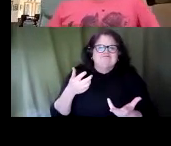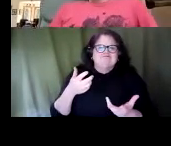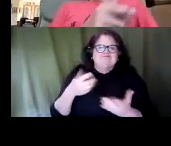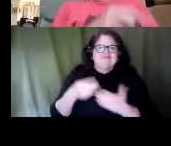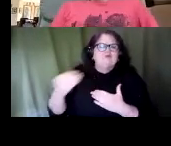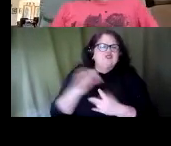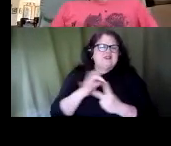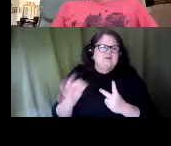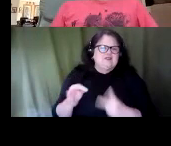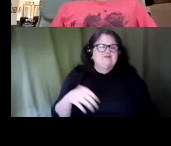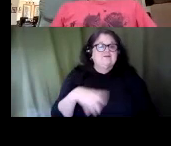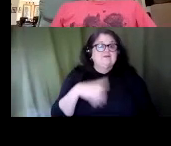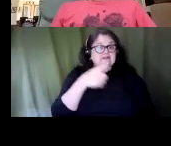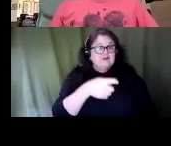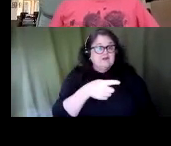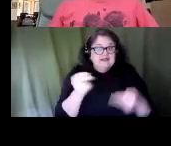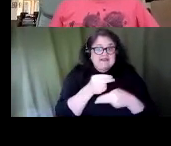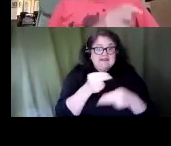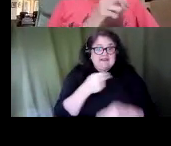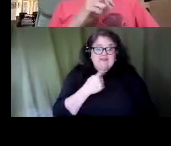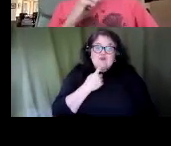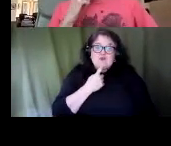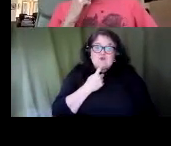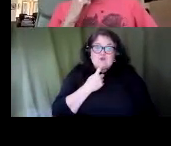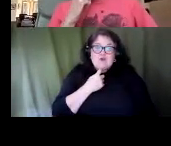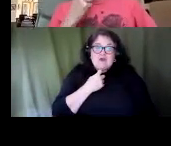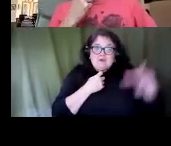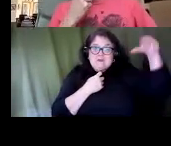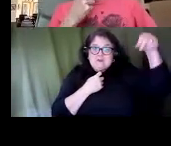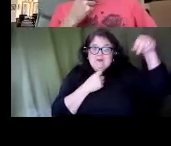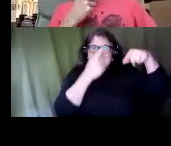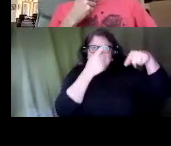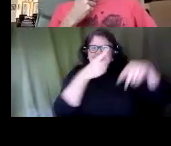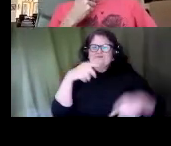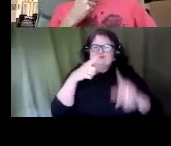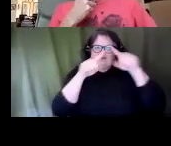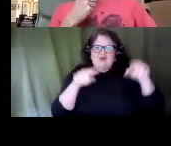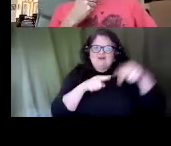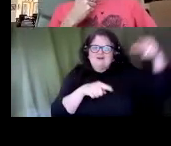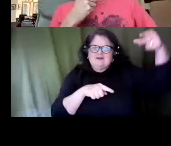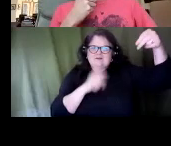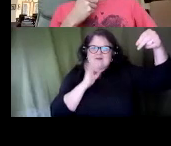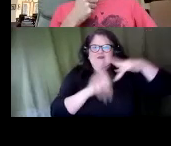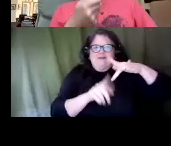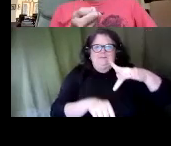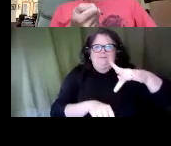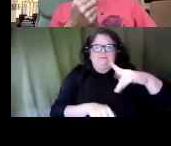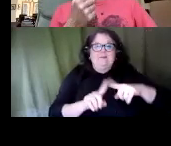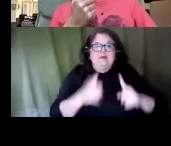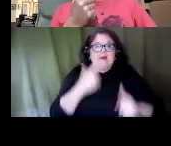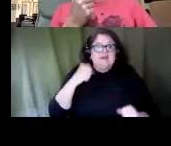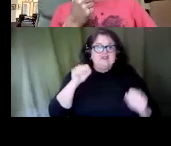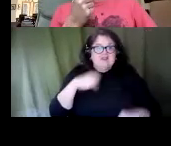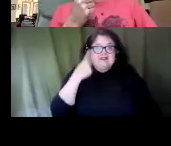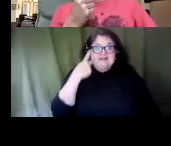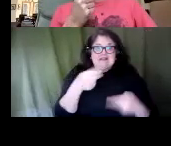So there's these slides that have the little red earmark in the top left corner. Those are slides I'm going to skip, but since you have access to the